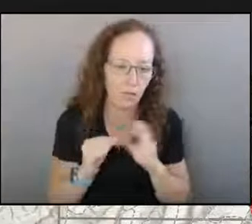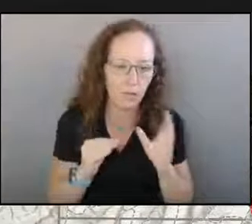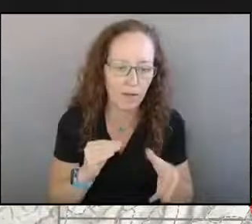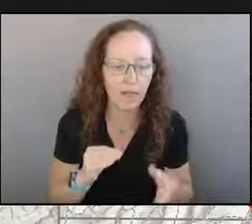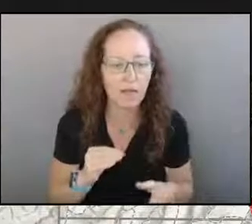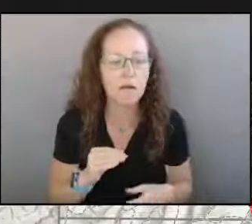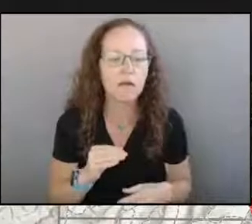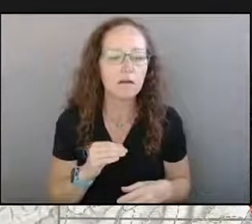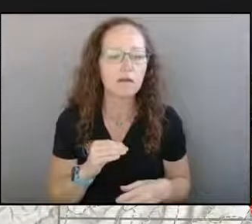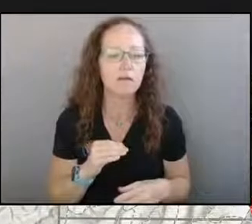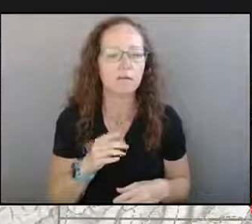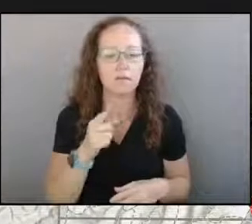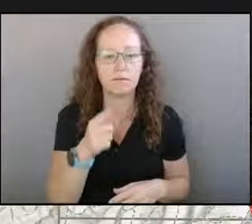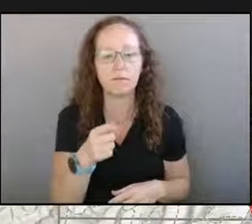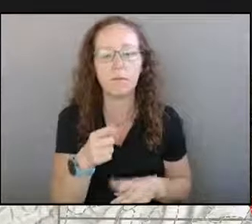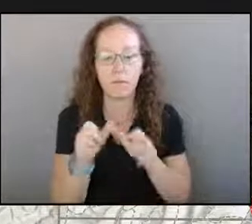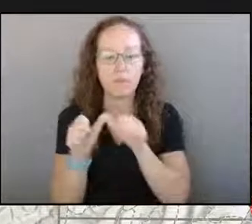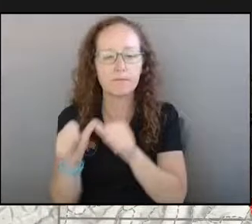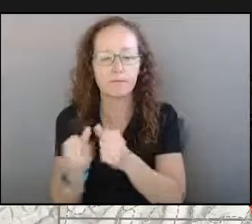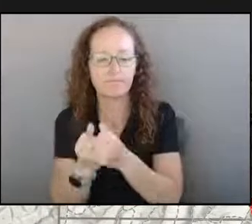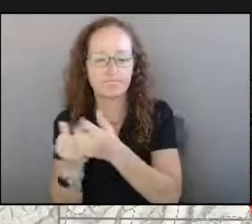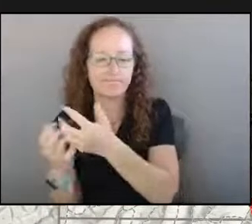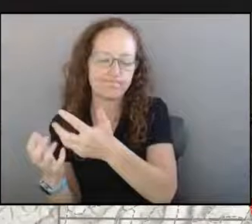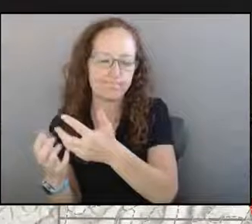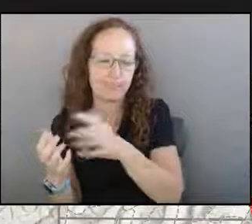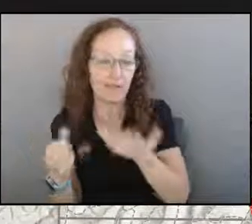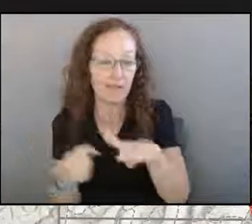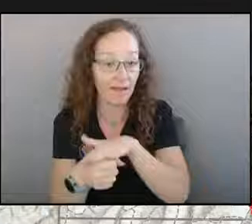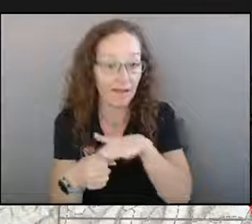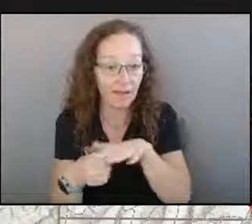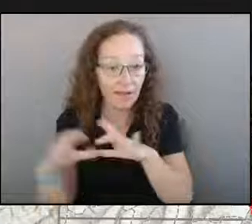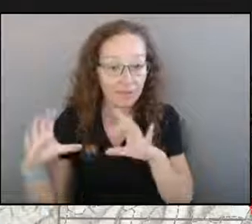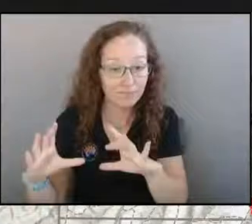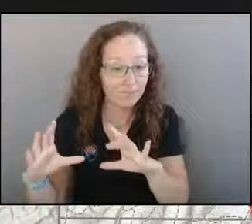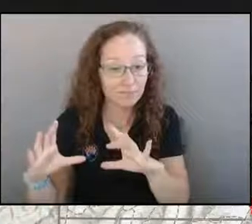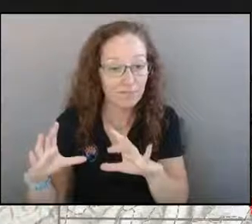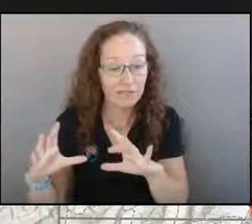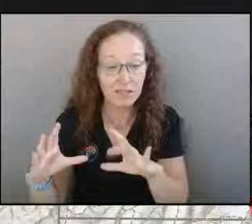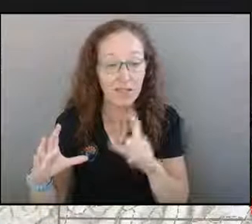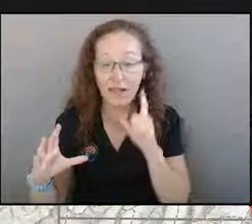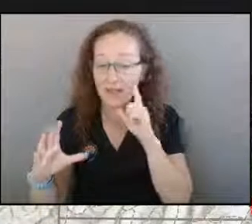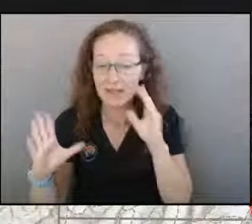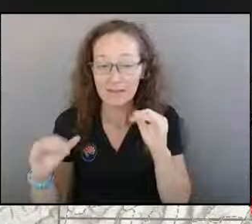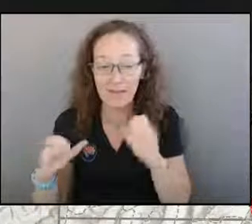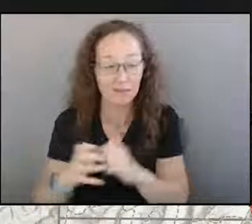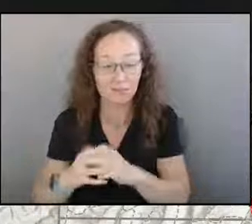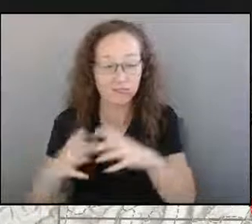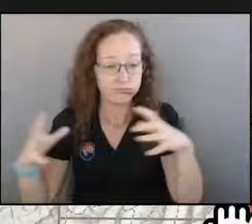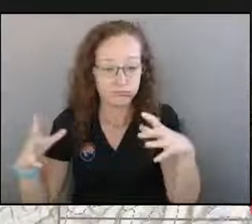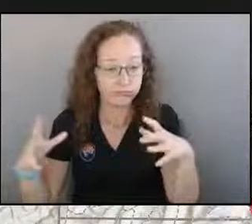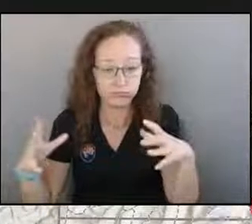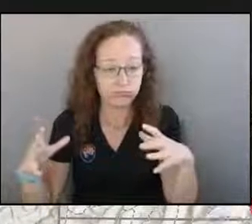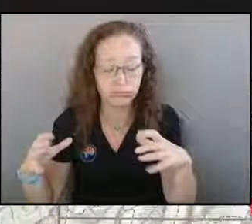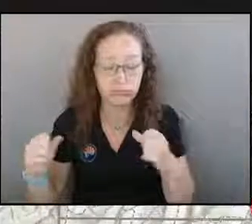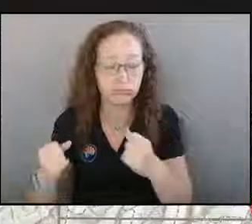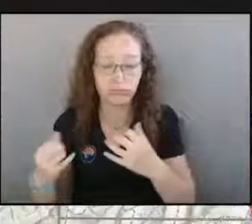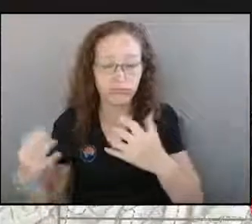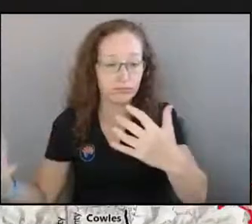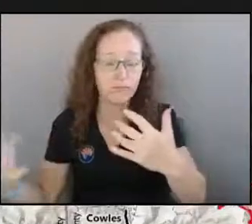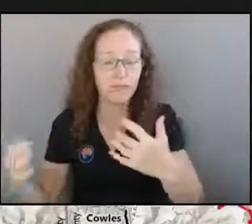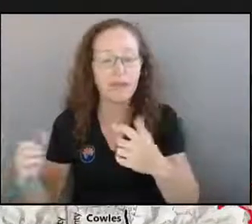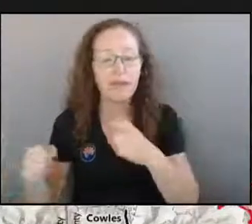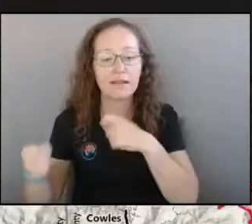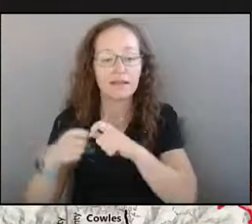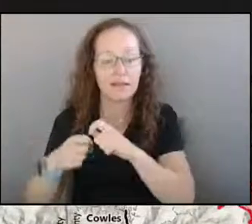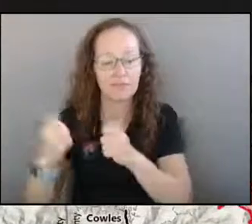rest of the south area, I don't think we're going to see very much growth at all. It's going to be trying to go upslope into the wind. A lot